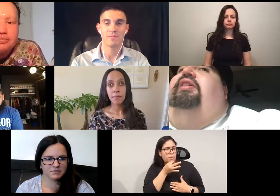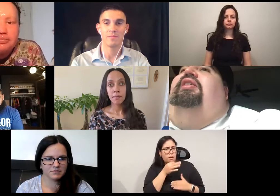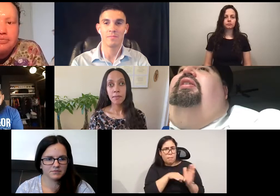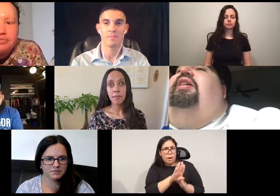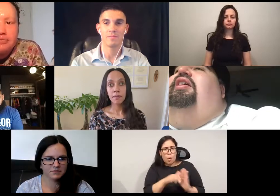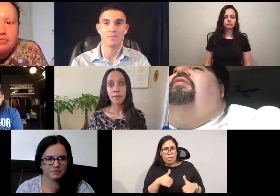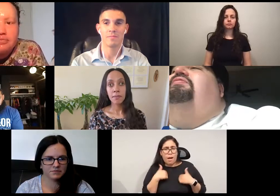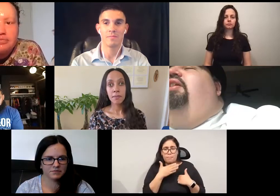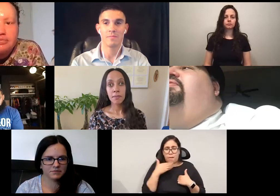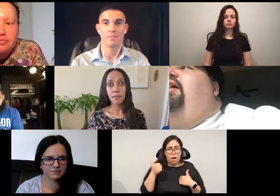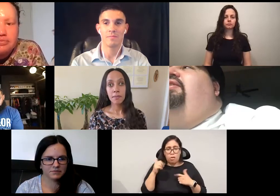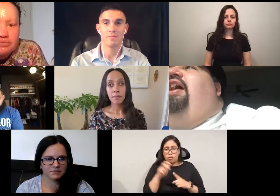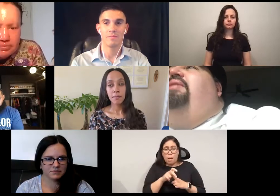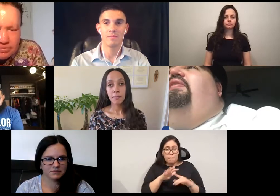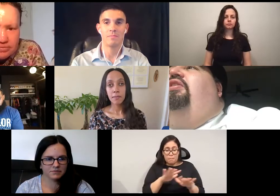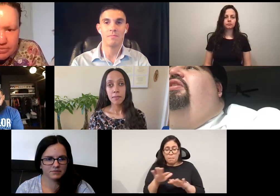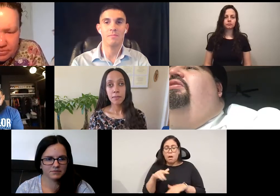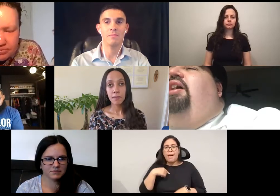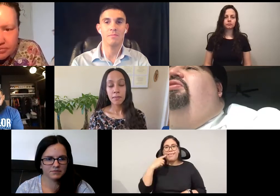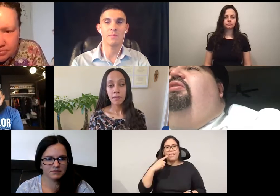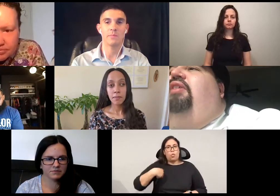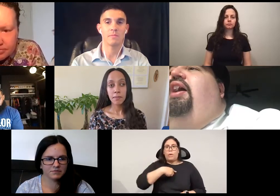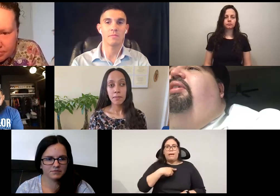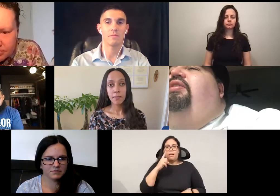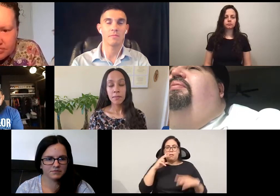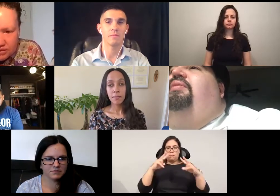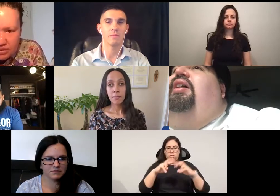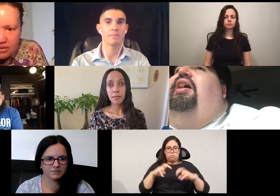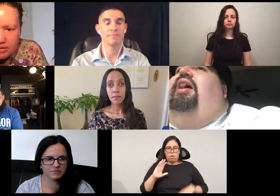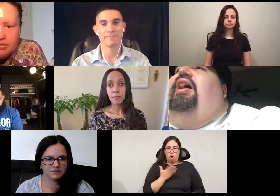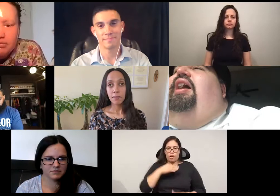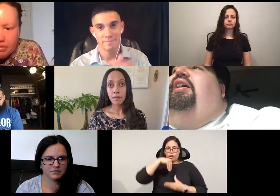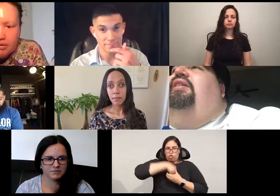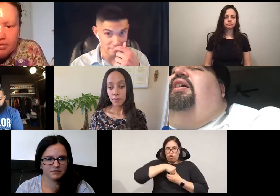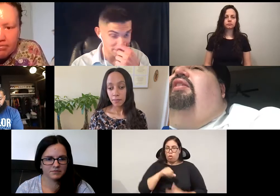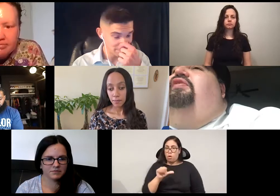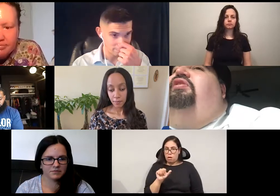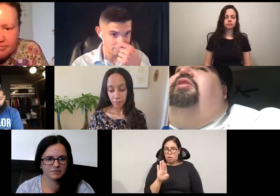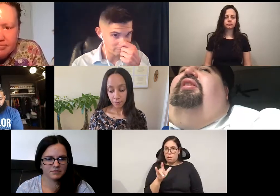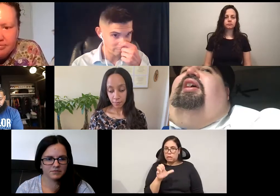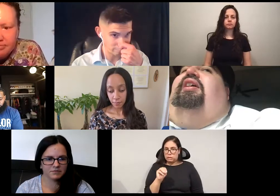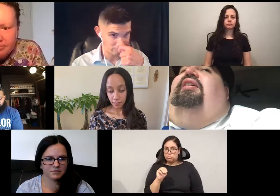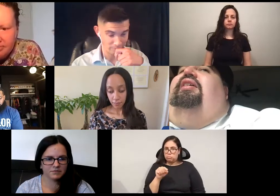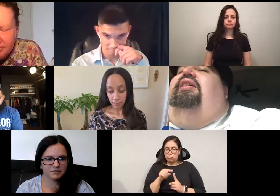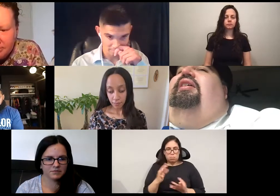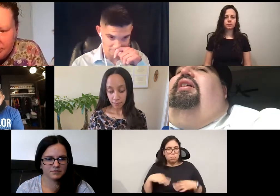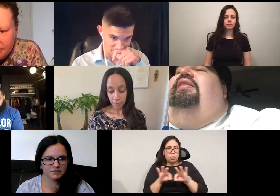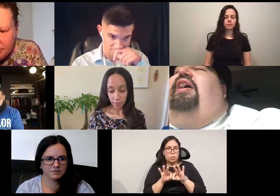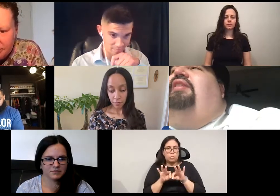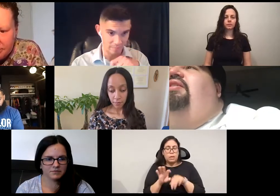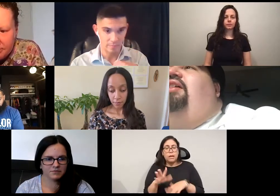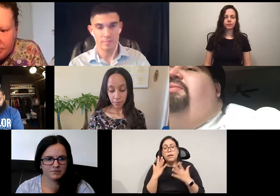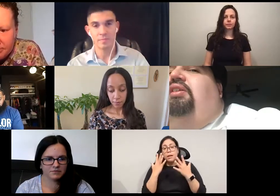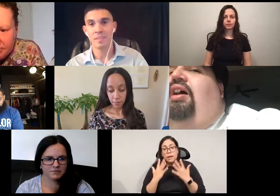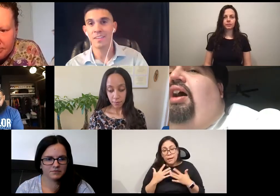talking about earlier really re-examine their own internal ableism. And unfortunately,